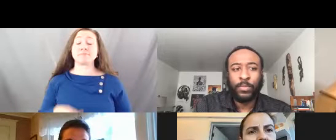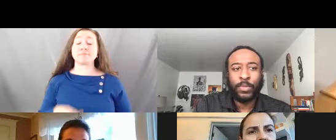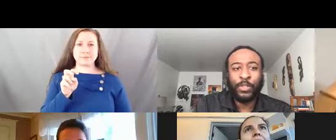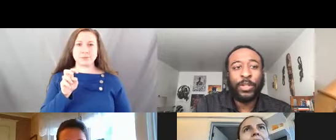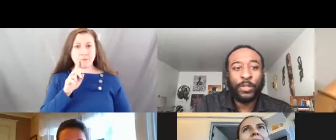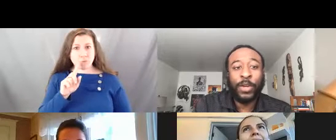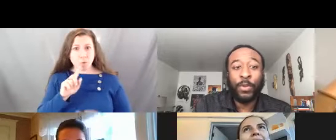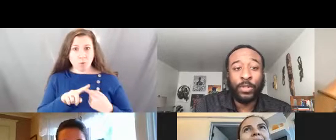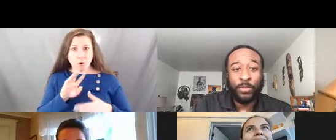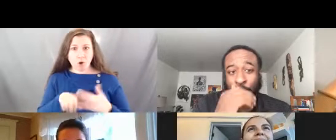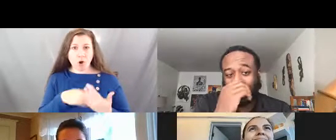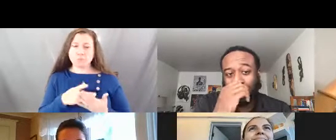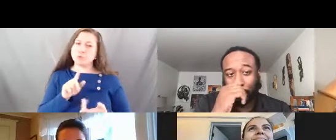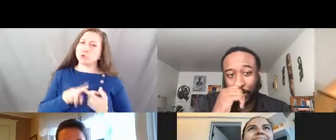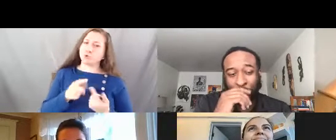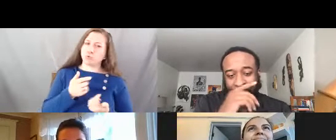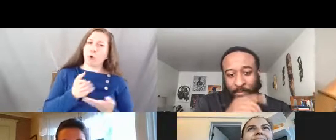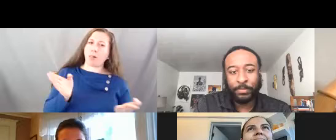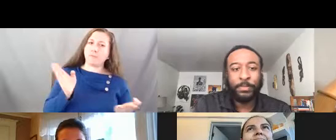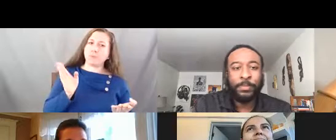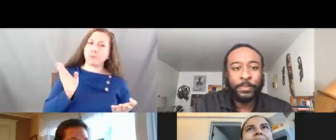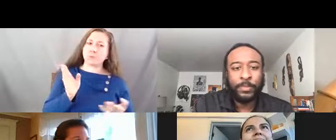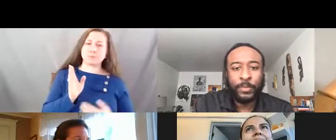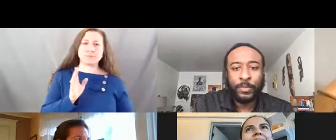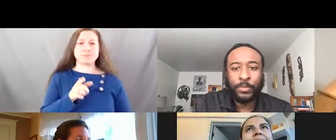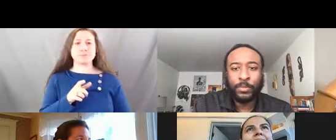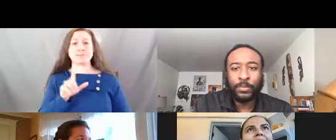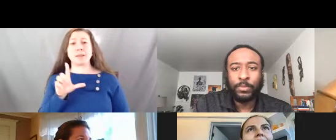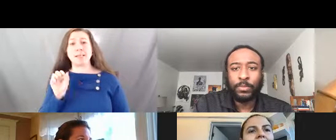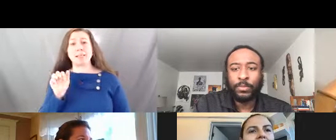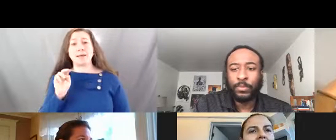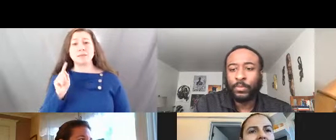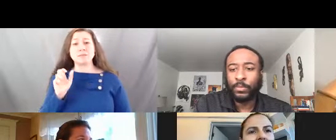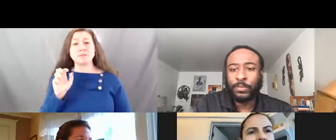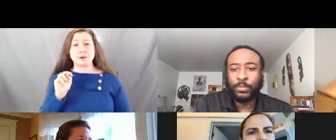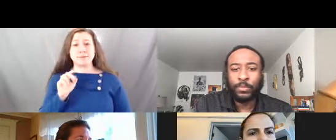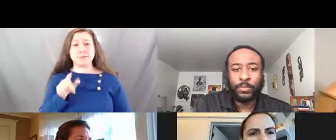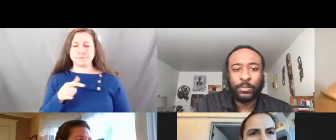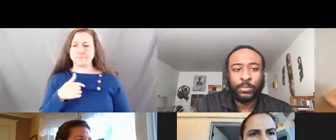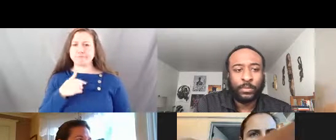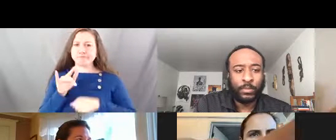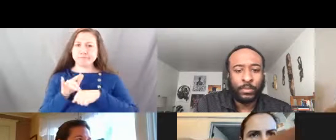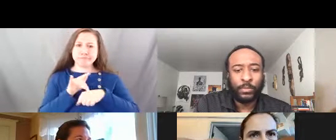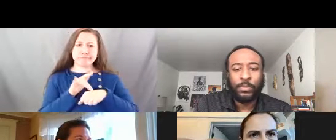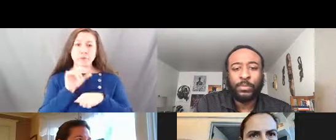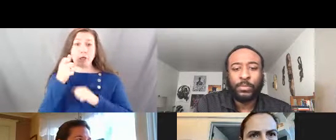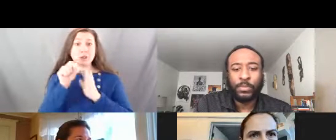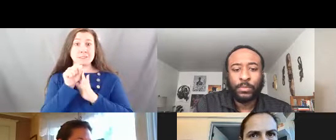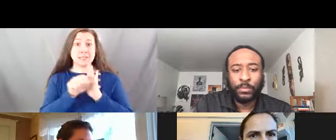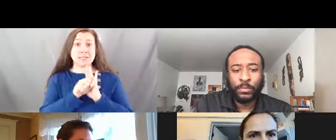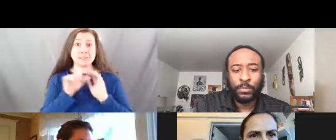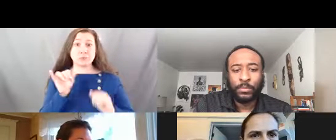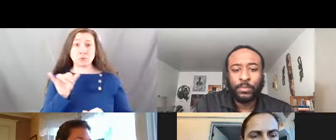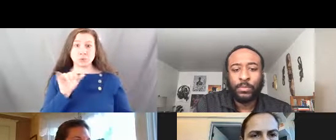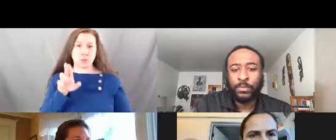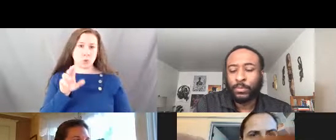me? Or like, But is to it To all of everyone. us. To okay? anyone. Yep. So I've traveled to a couple of different states, I would say, in